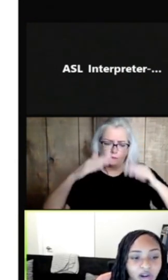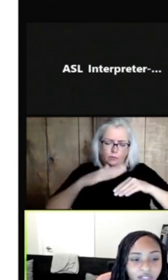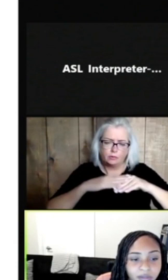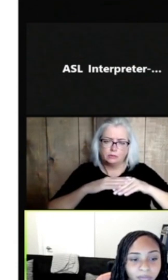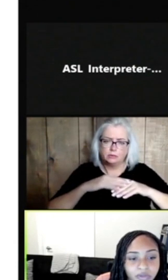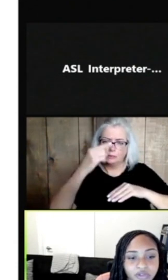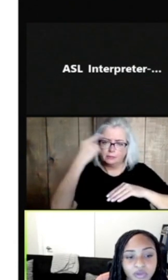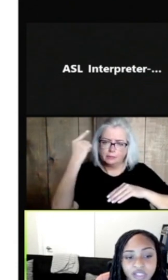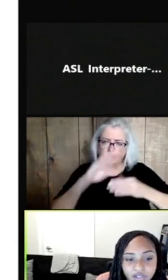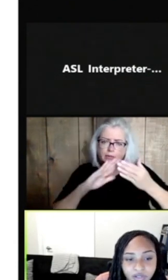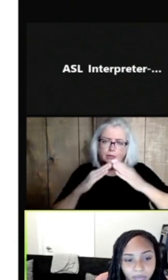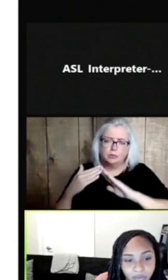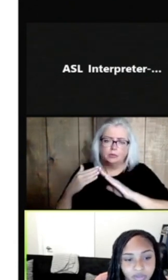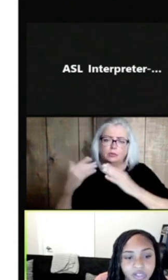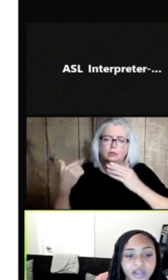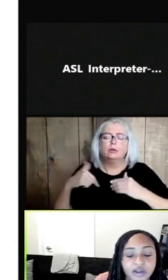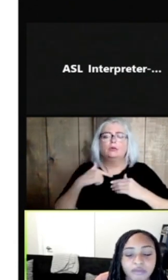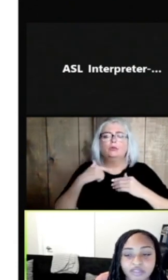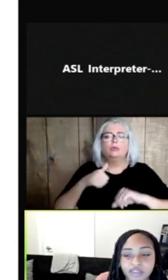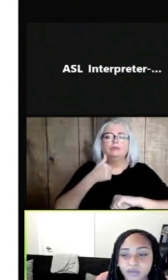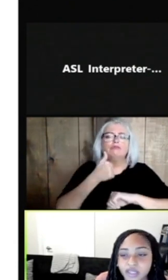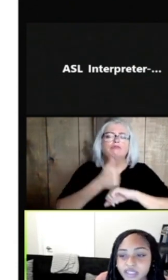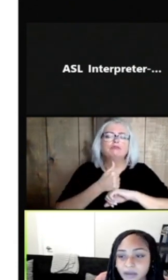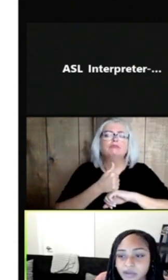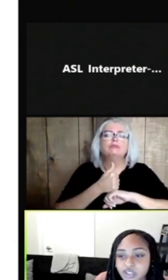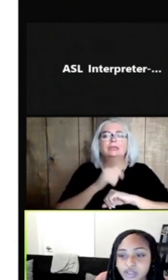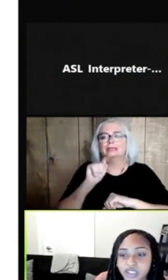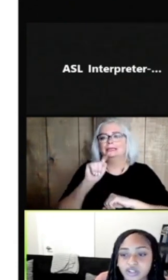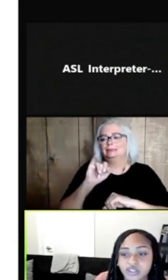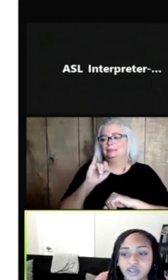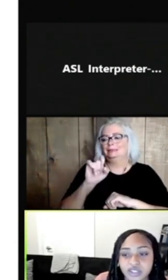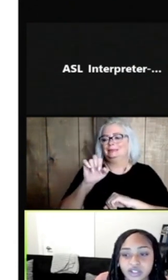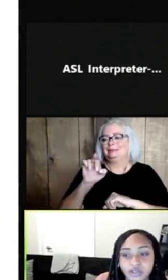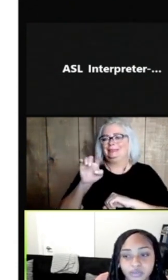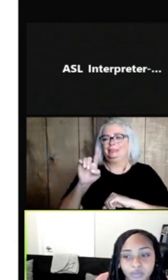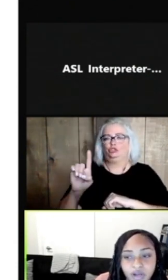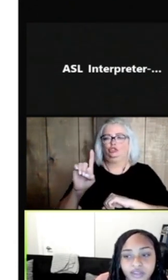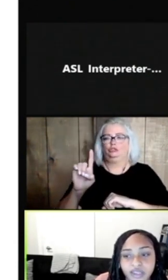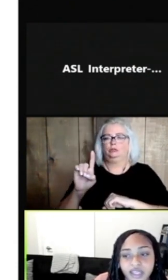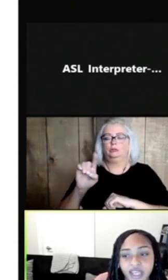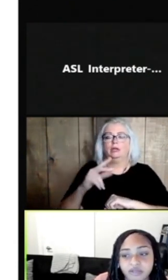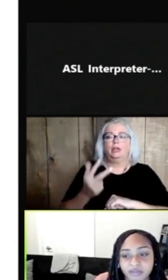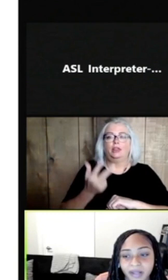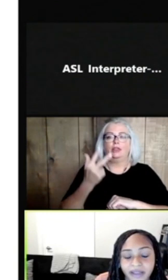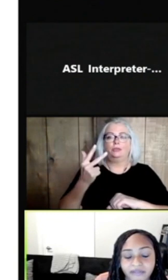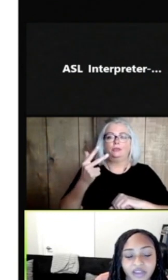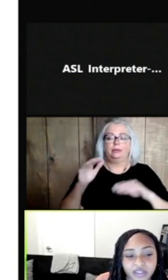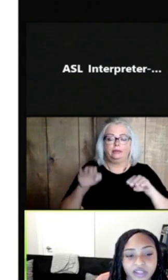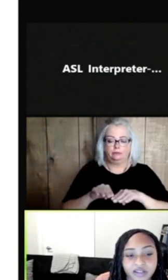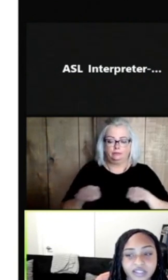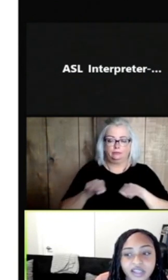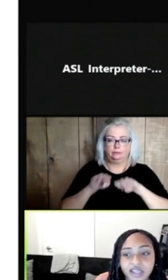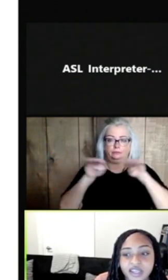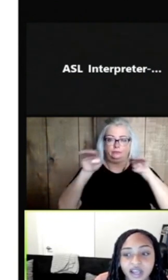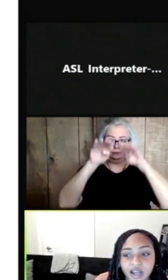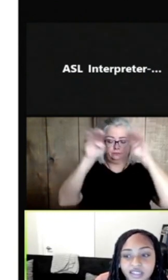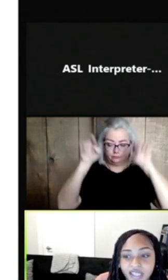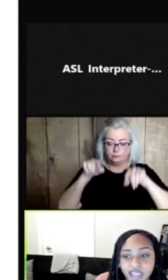more targeted approach, or a tiered approach. With this, we established 3 tiers. Those include 1, the engagement of Black faith